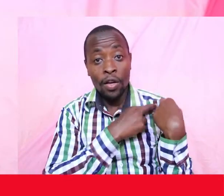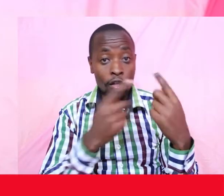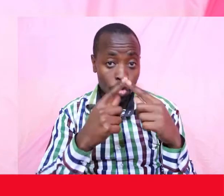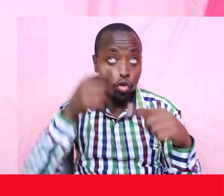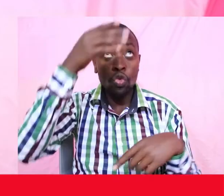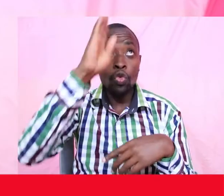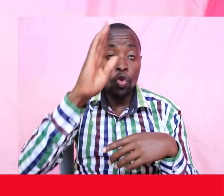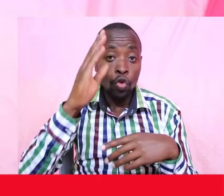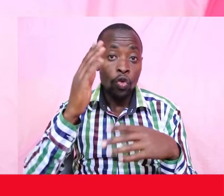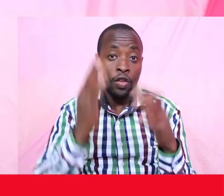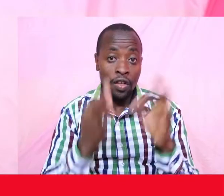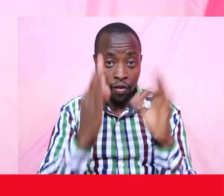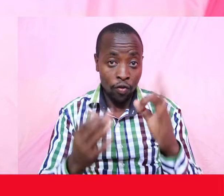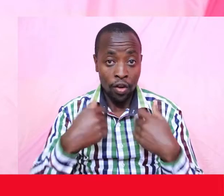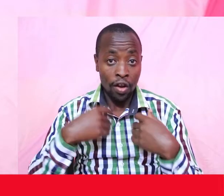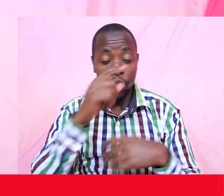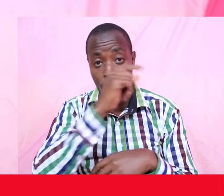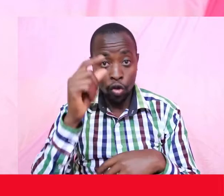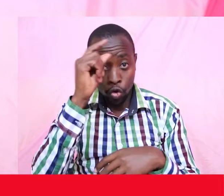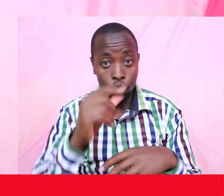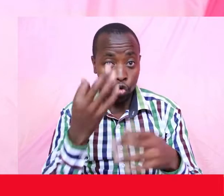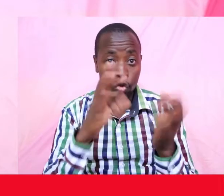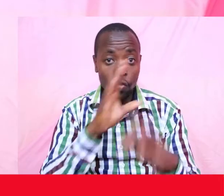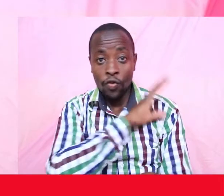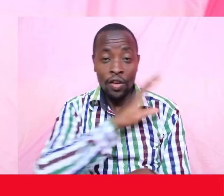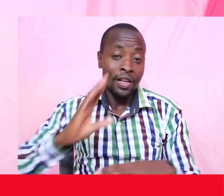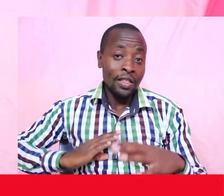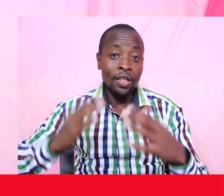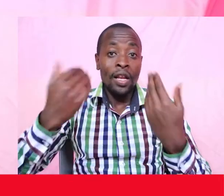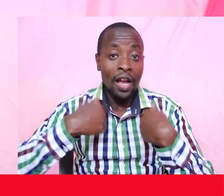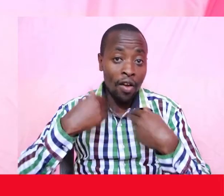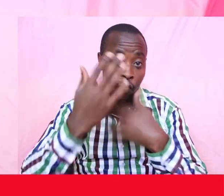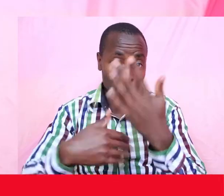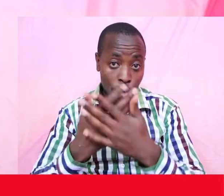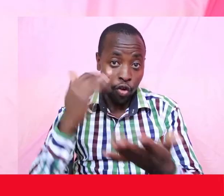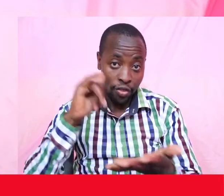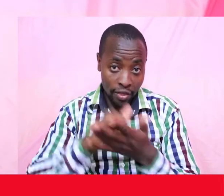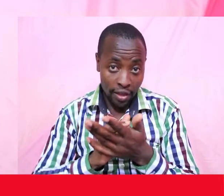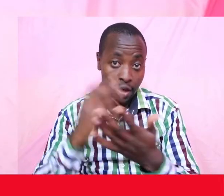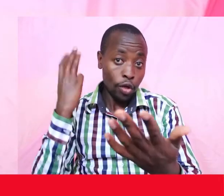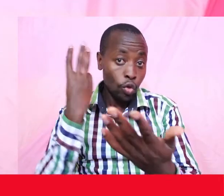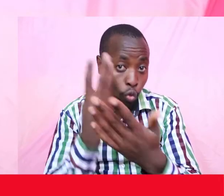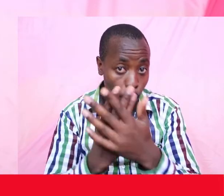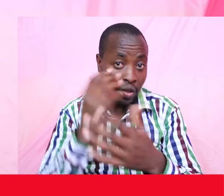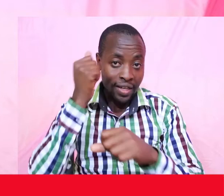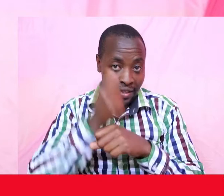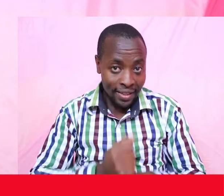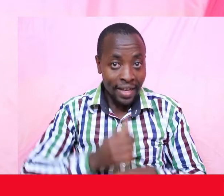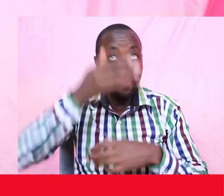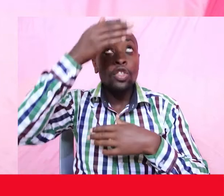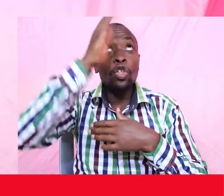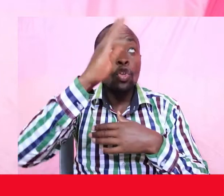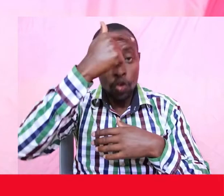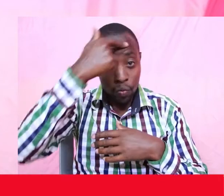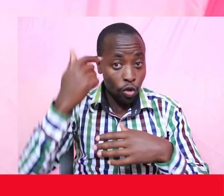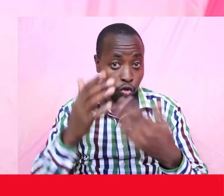our problems, our issues to the cross of Christ, he will take it. And we will continue to trust in him